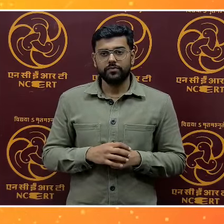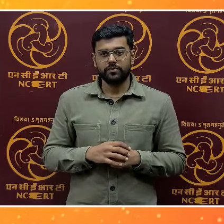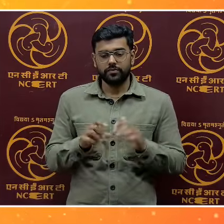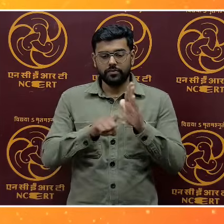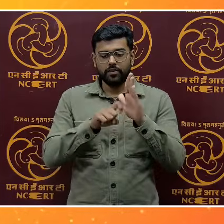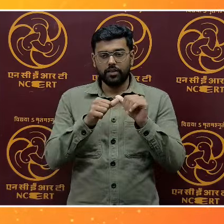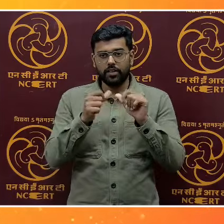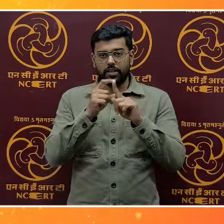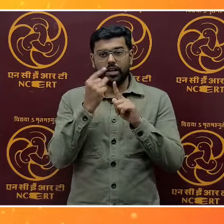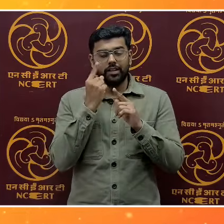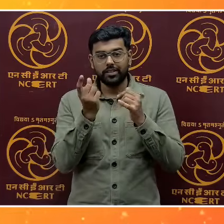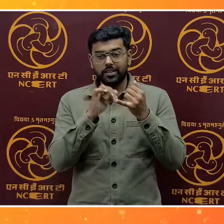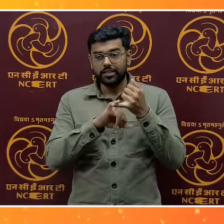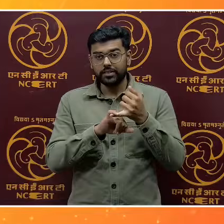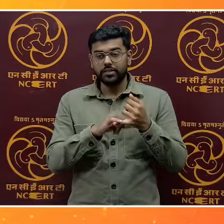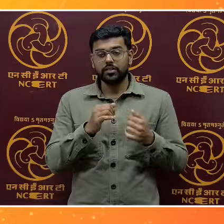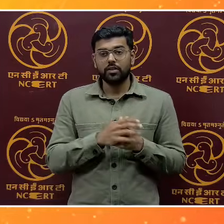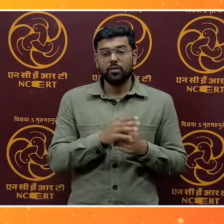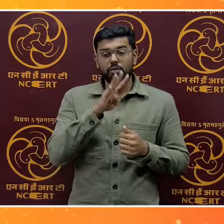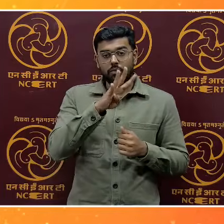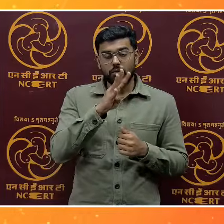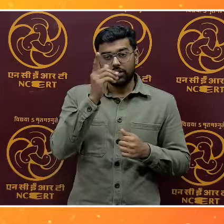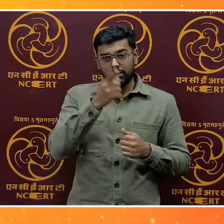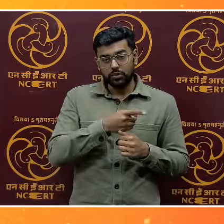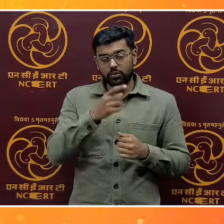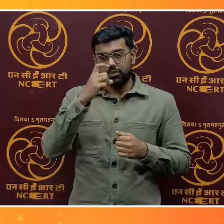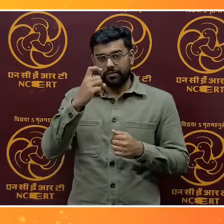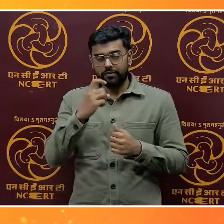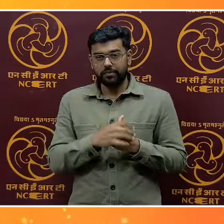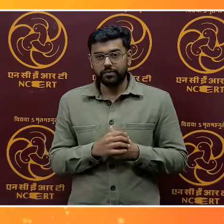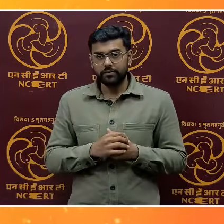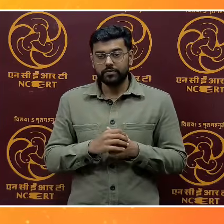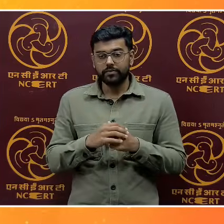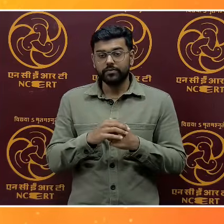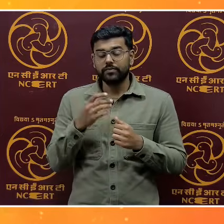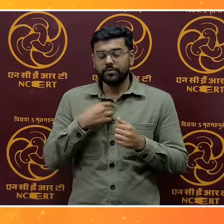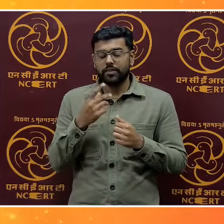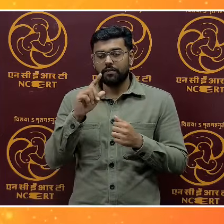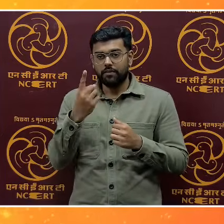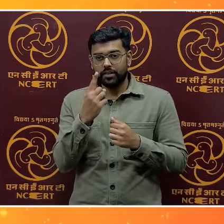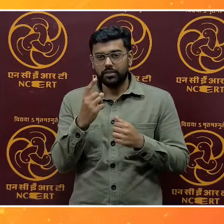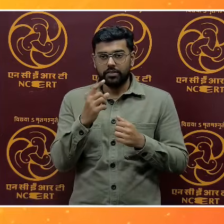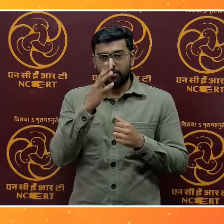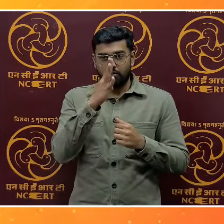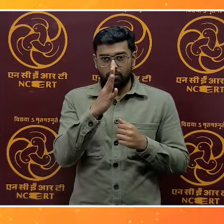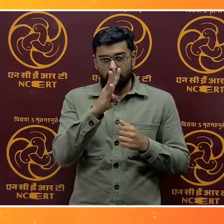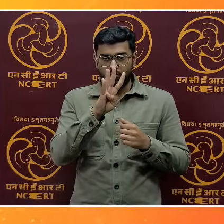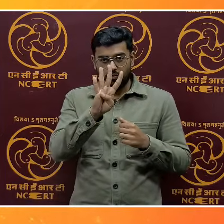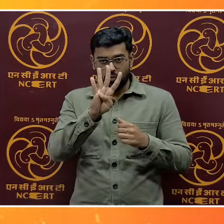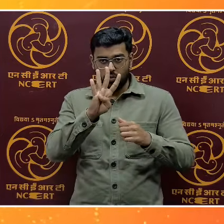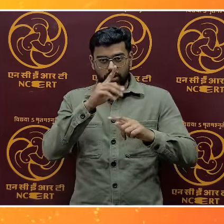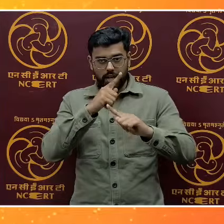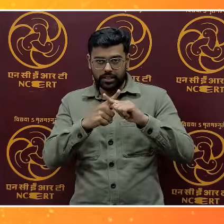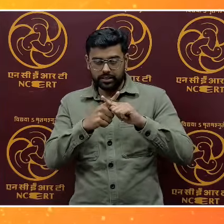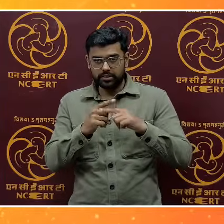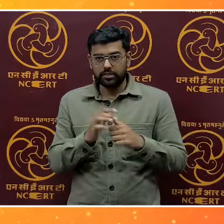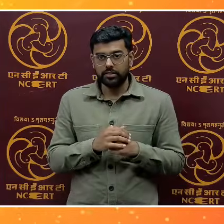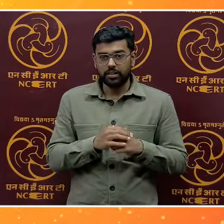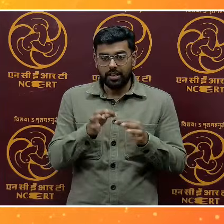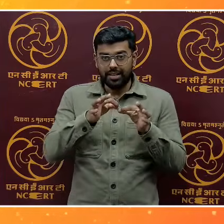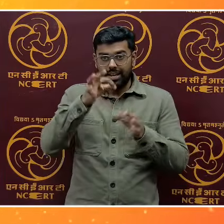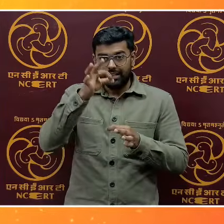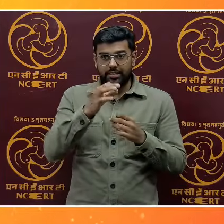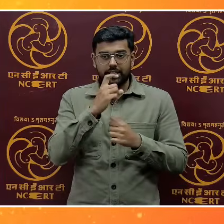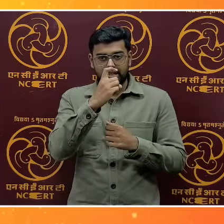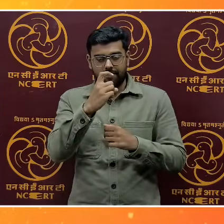radius as 4:7 ratio is given. So, what is the radius? Let us take radius as 4x children, and what is slant height?